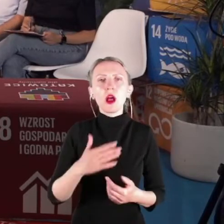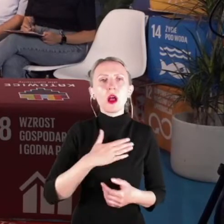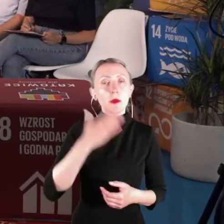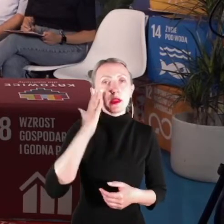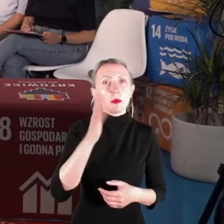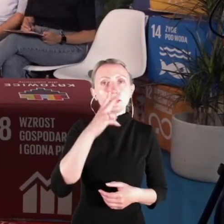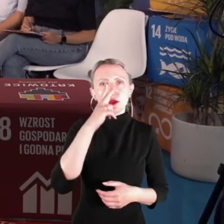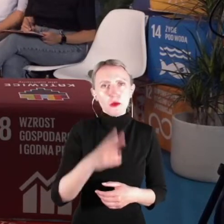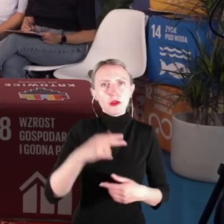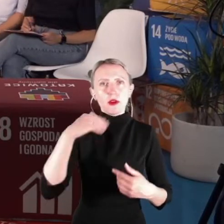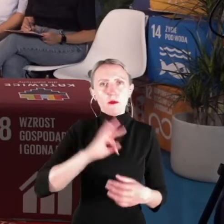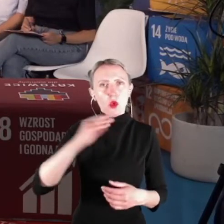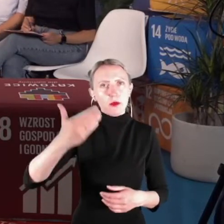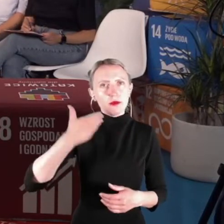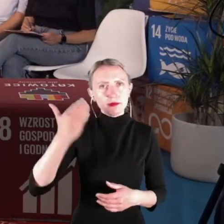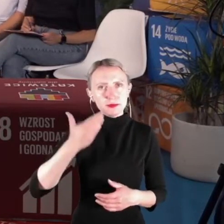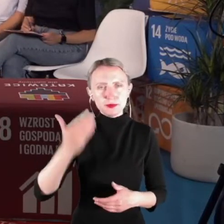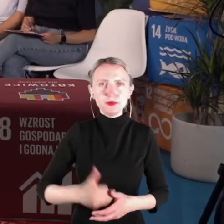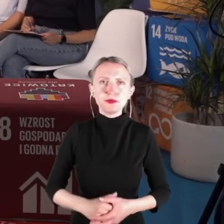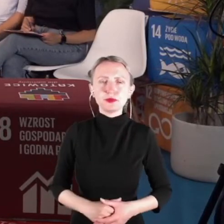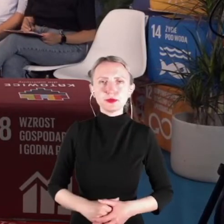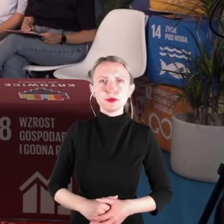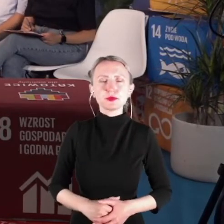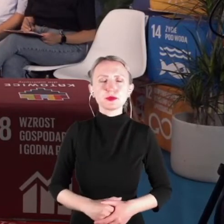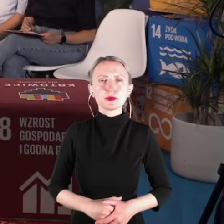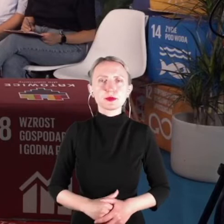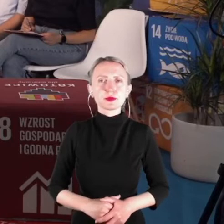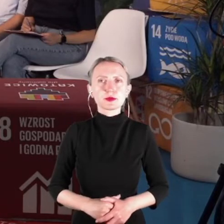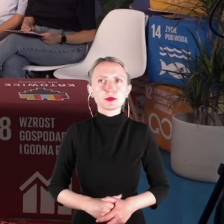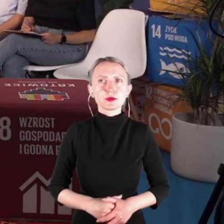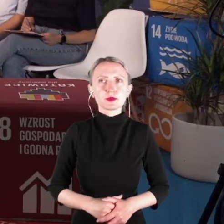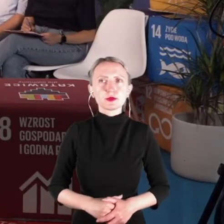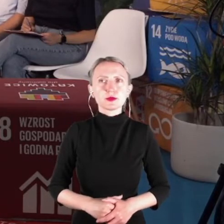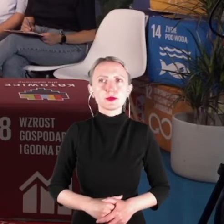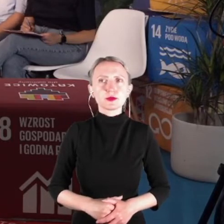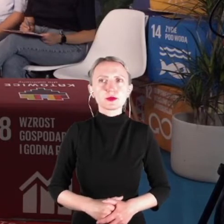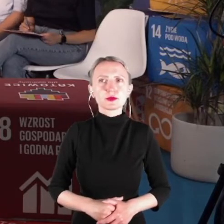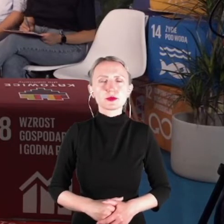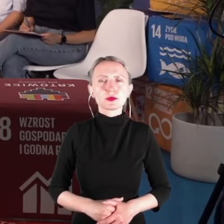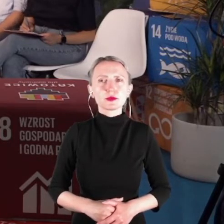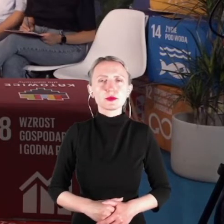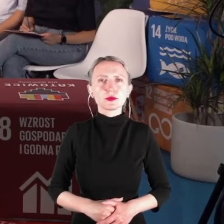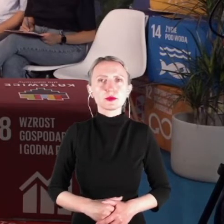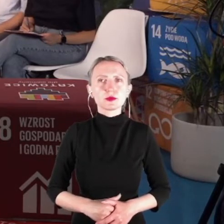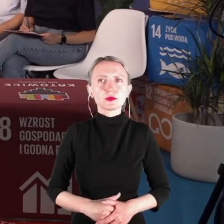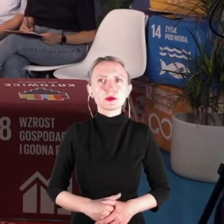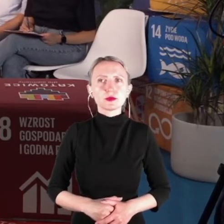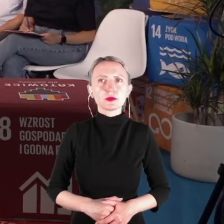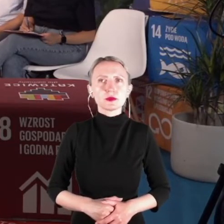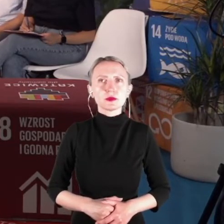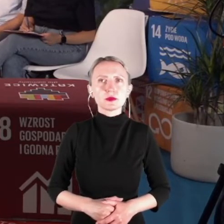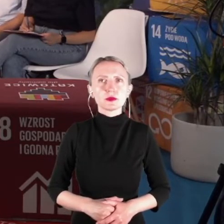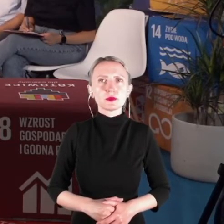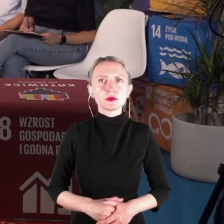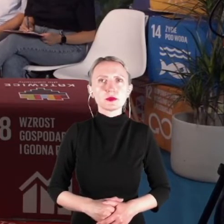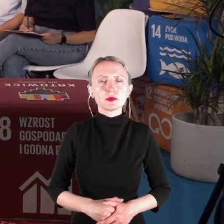them. Yeah. So no, it's PDF. It's yeah. So fantastic. Yeah,